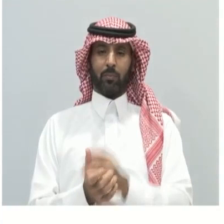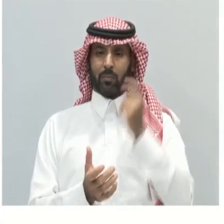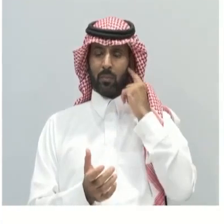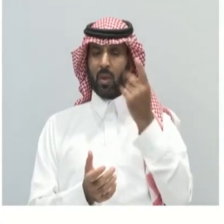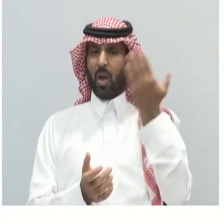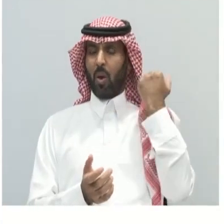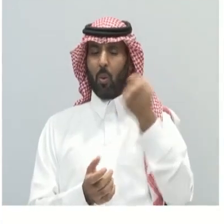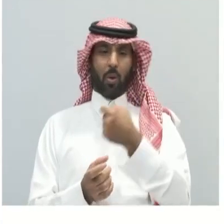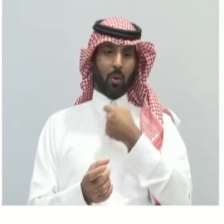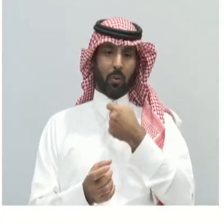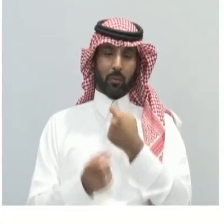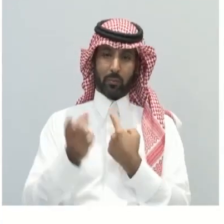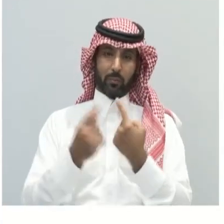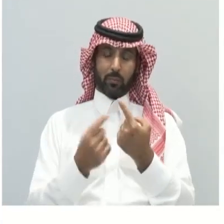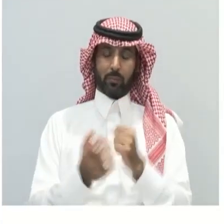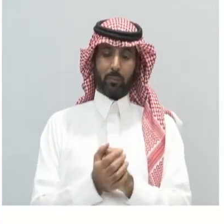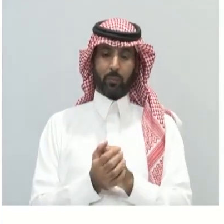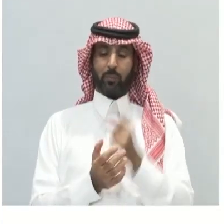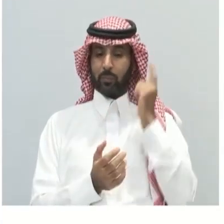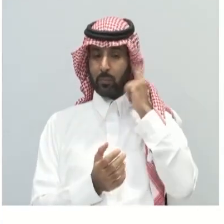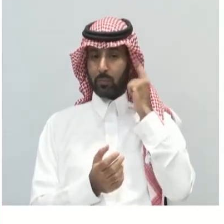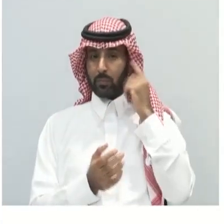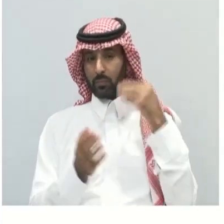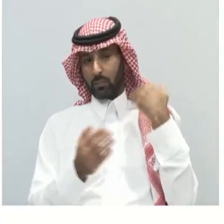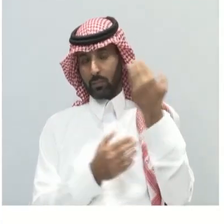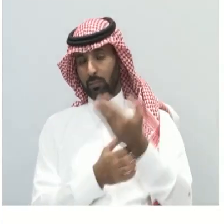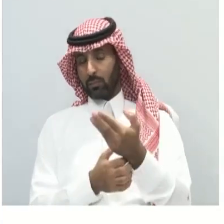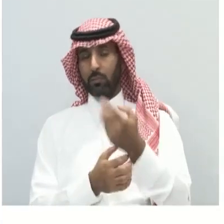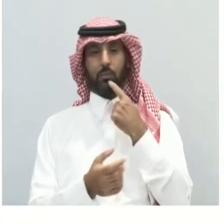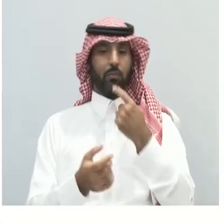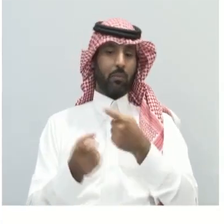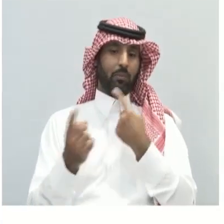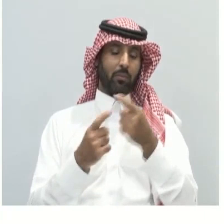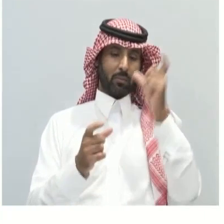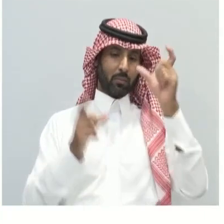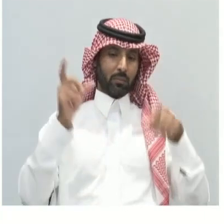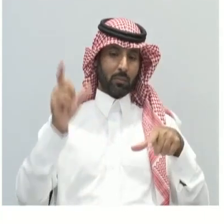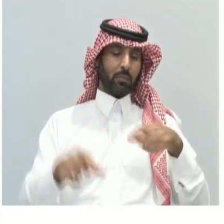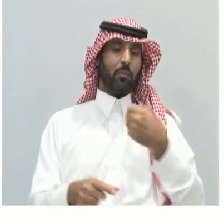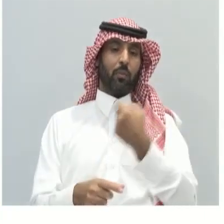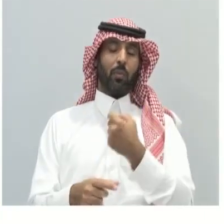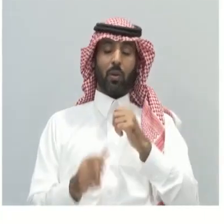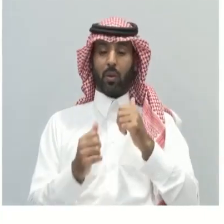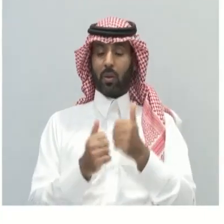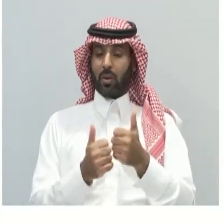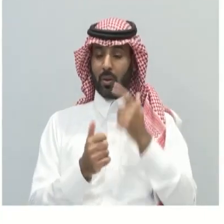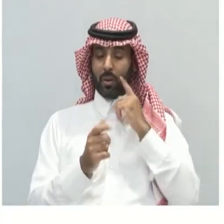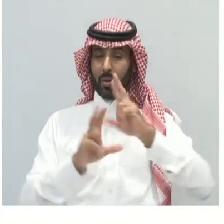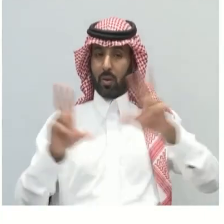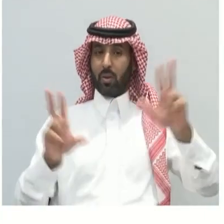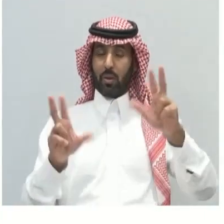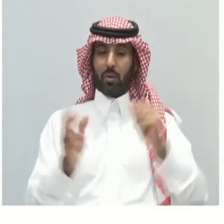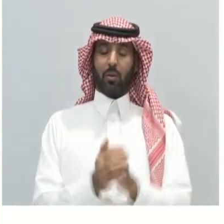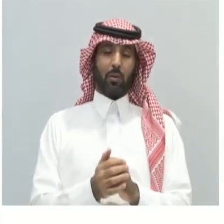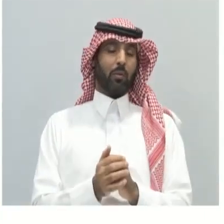our previous lesson, the listening part. We listened to the conversation between the quiz show host and the